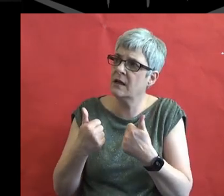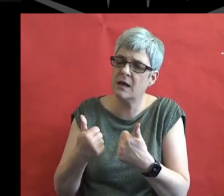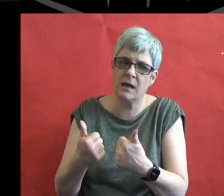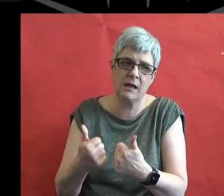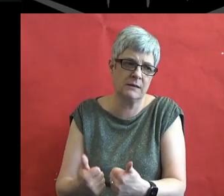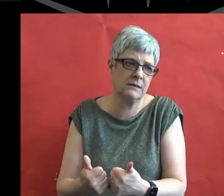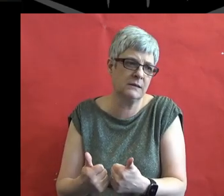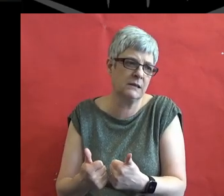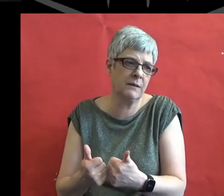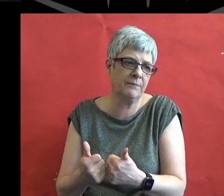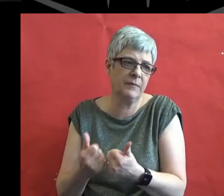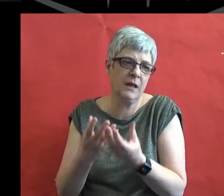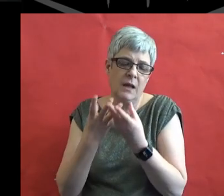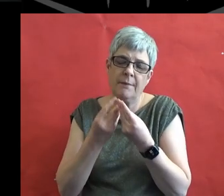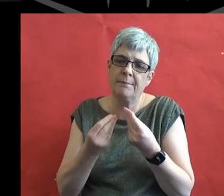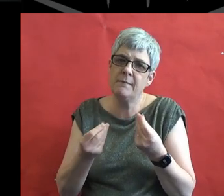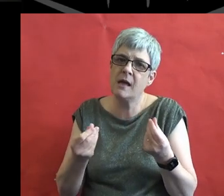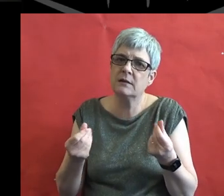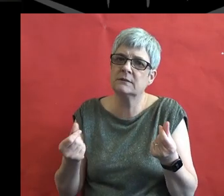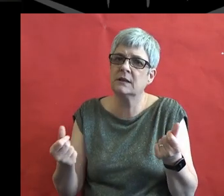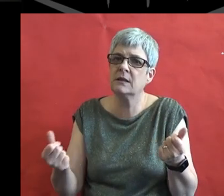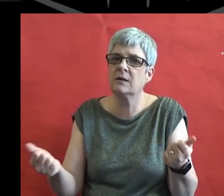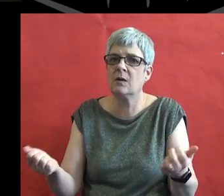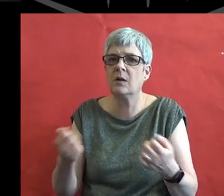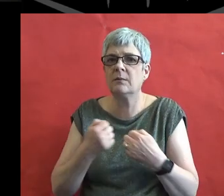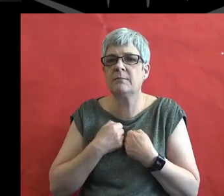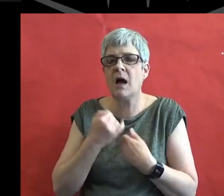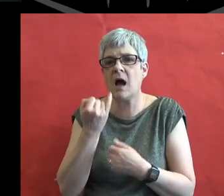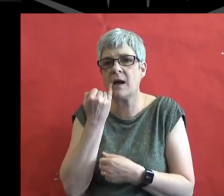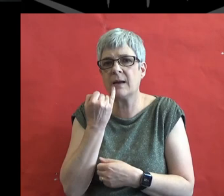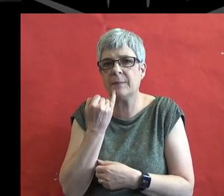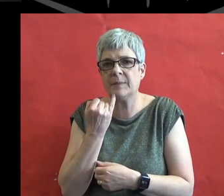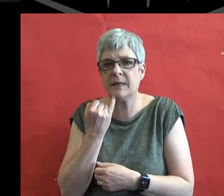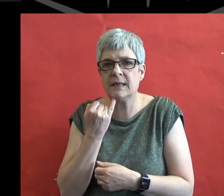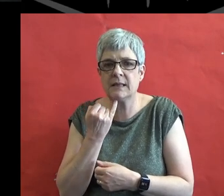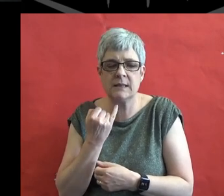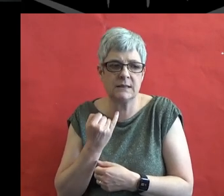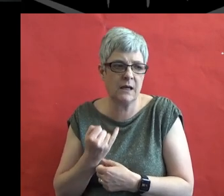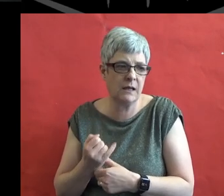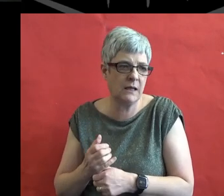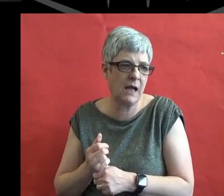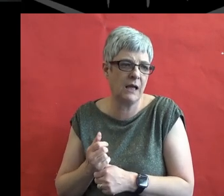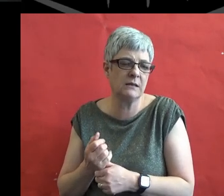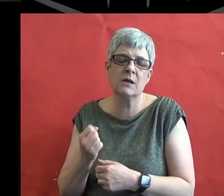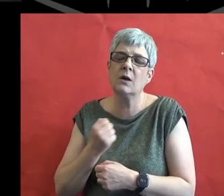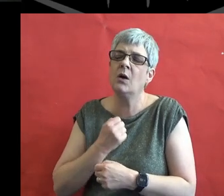tenderness melting all my bitterness.